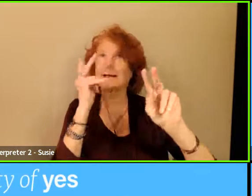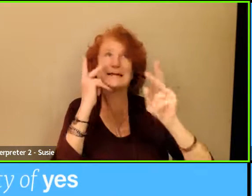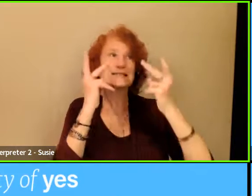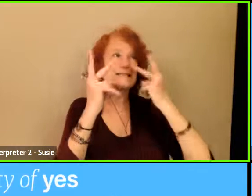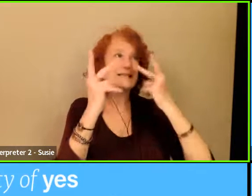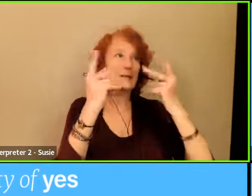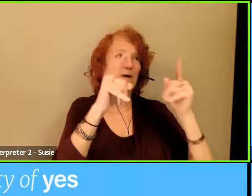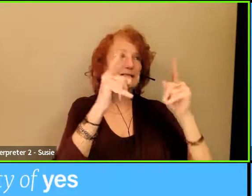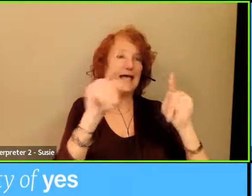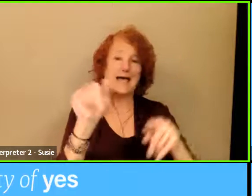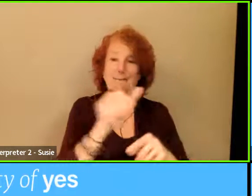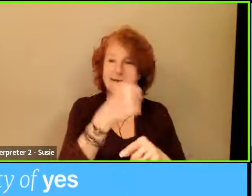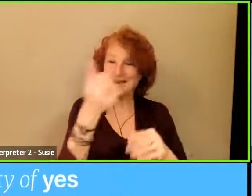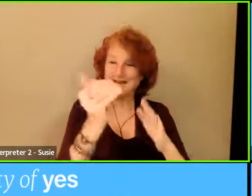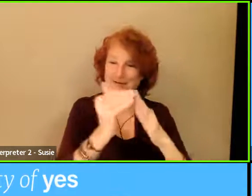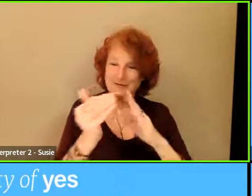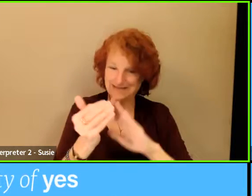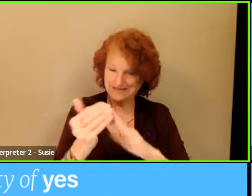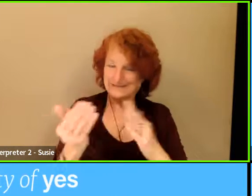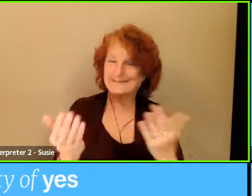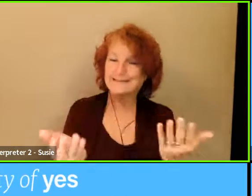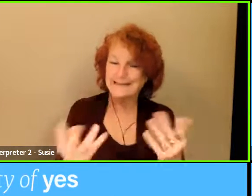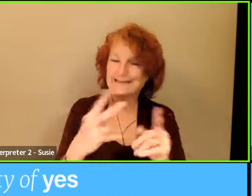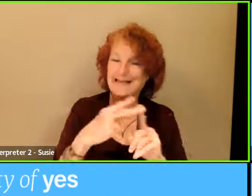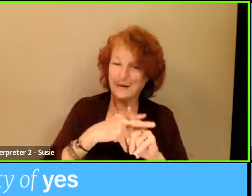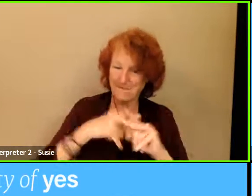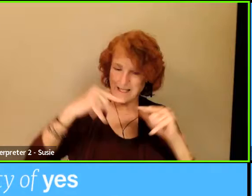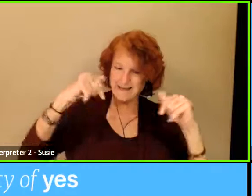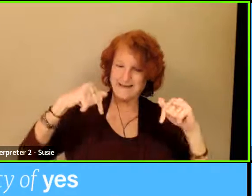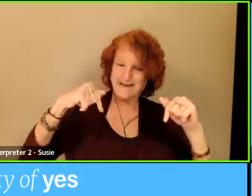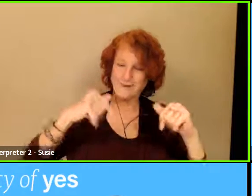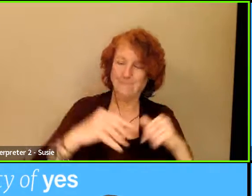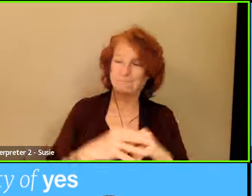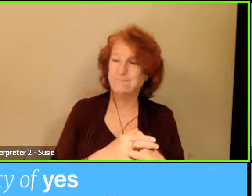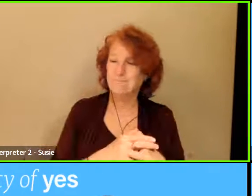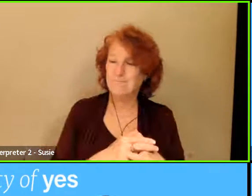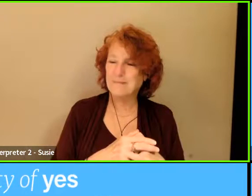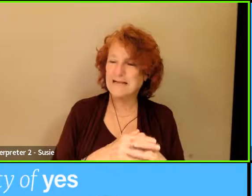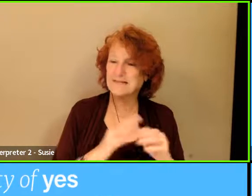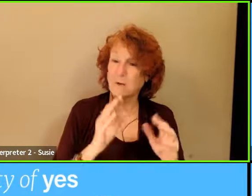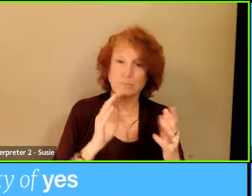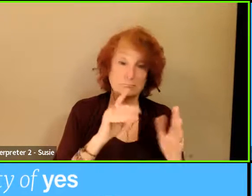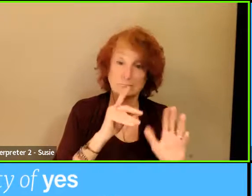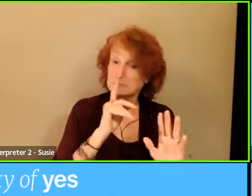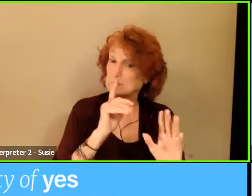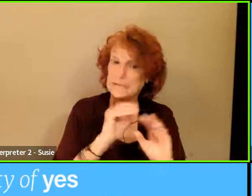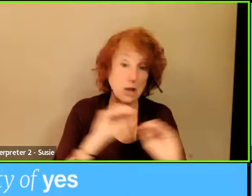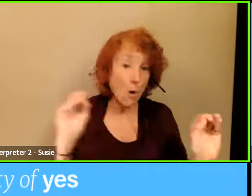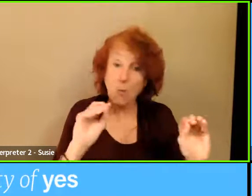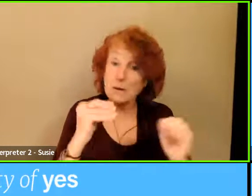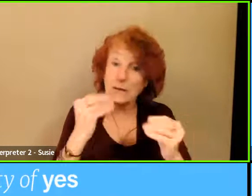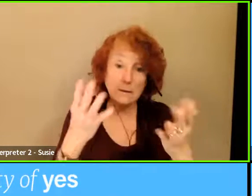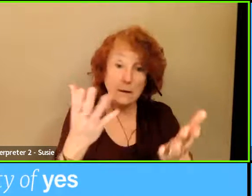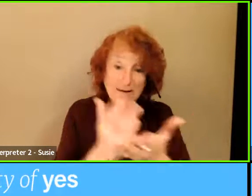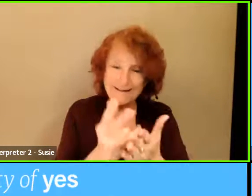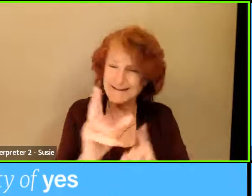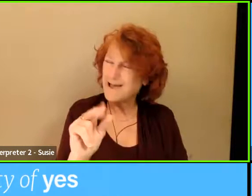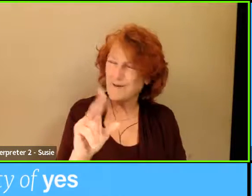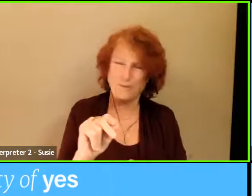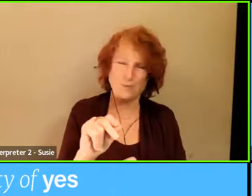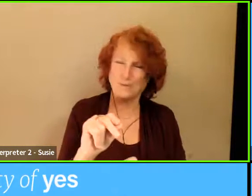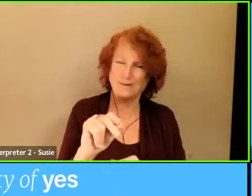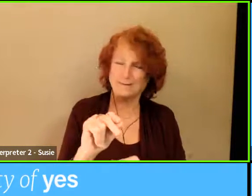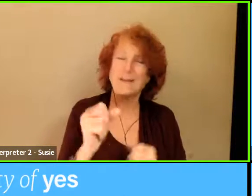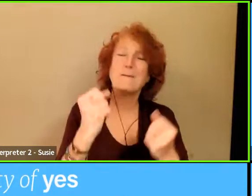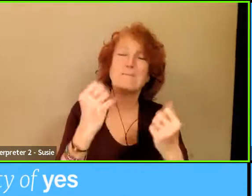there. And like when he says, it's not the case that nobody provides parking anymore. In fact,